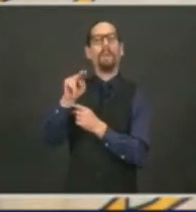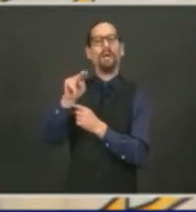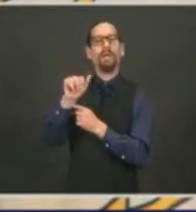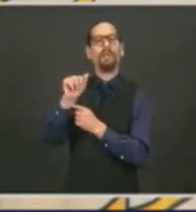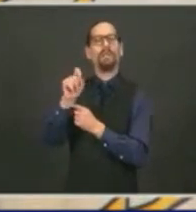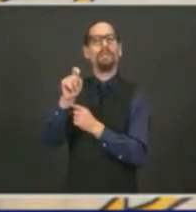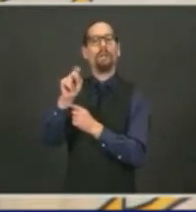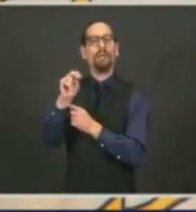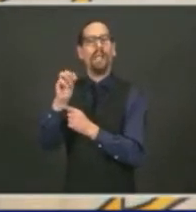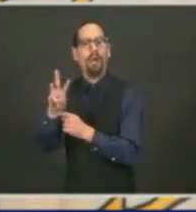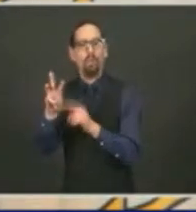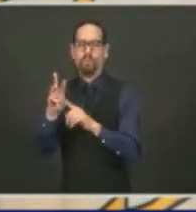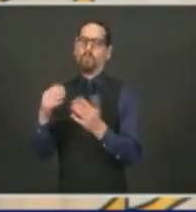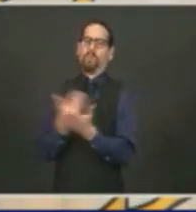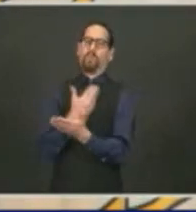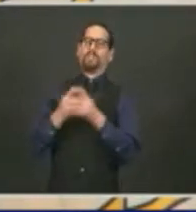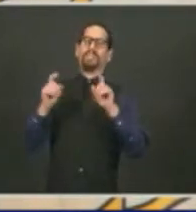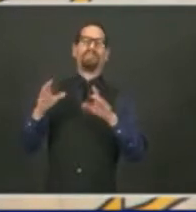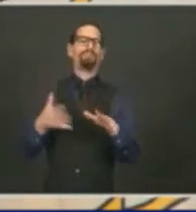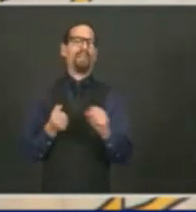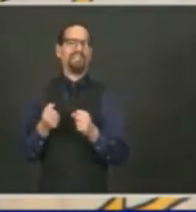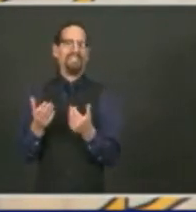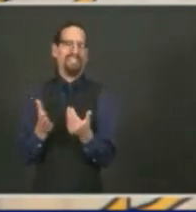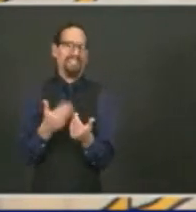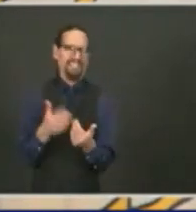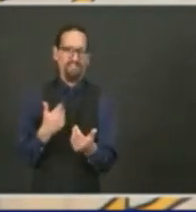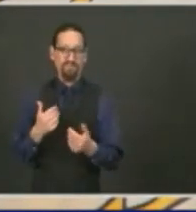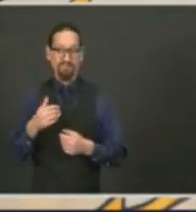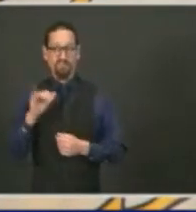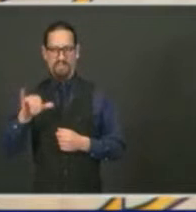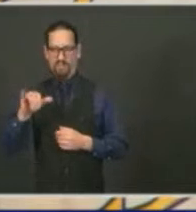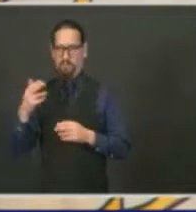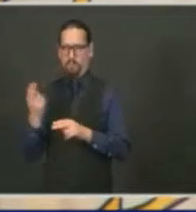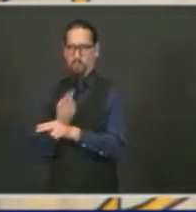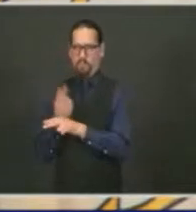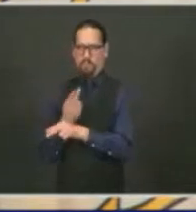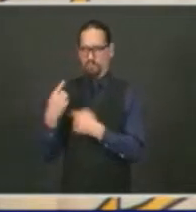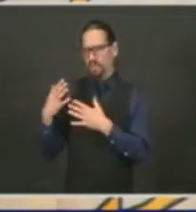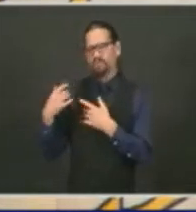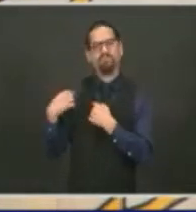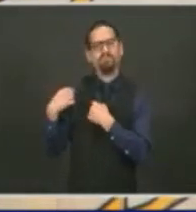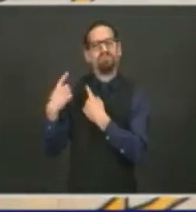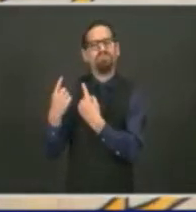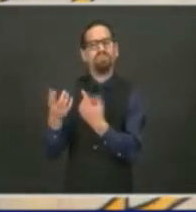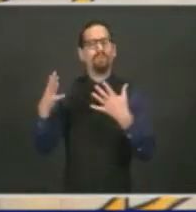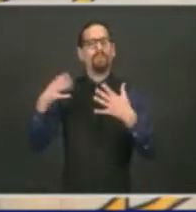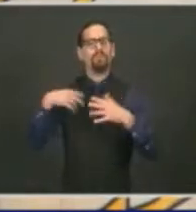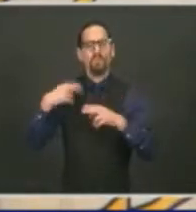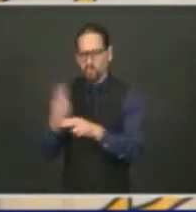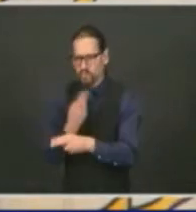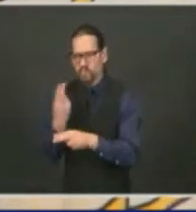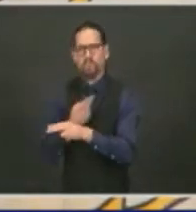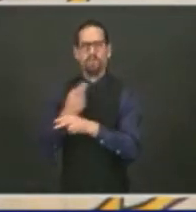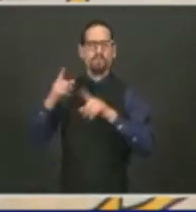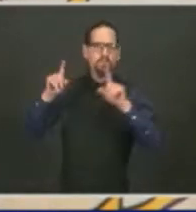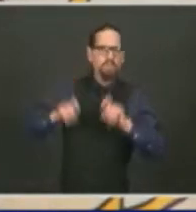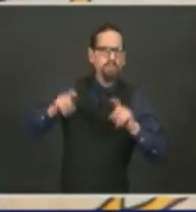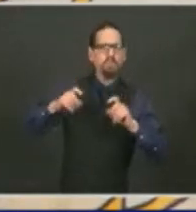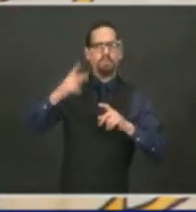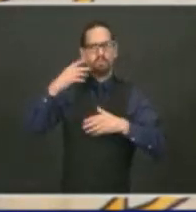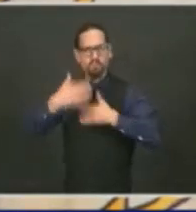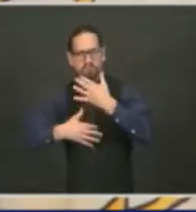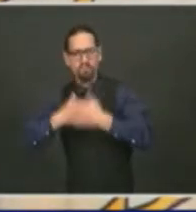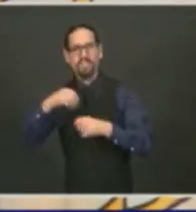piloting this to great effect over the past few weeks. We've done pilots in Providence, Lincoln,